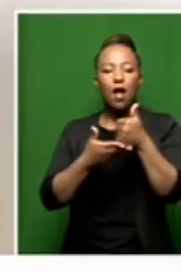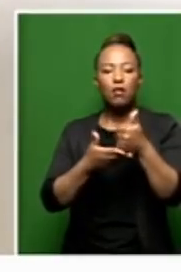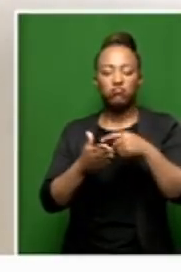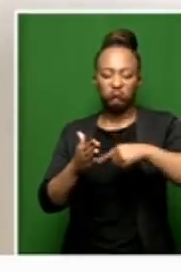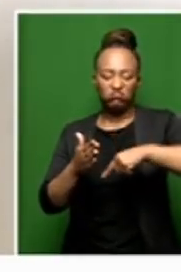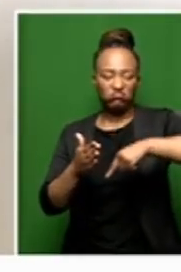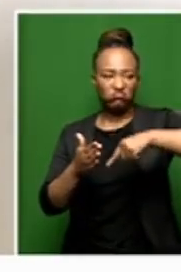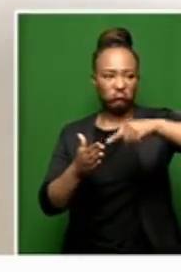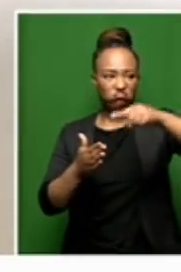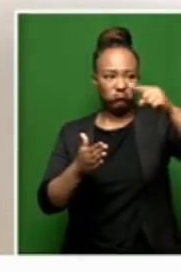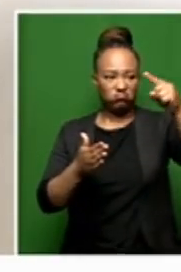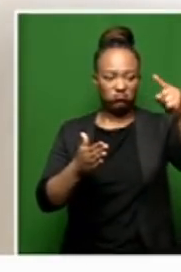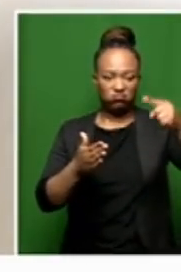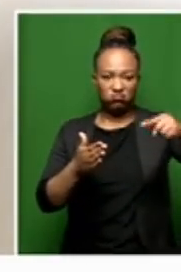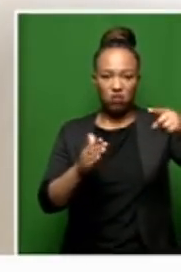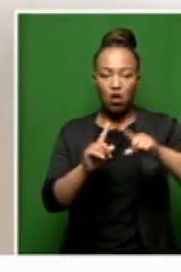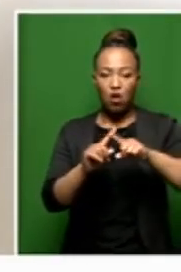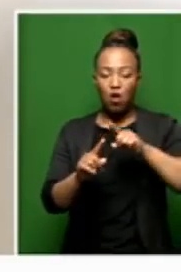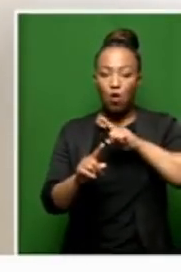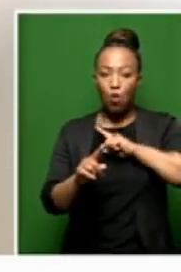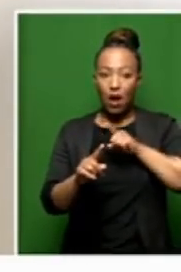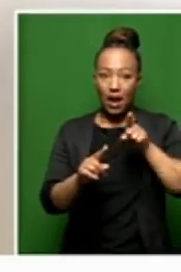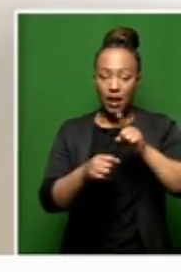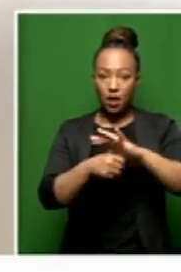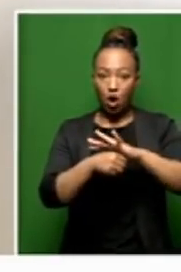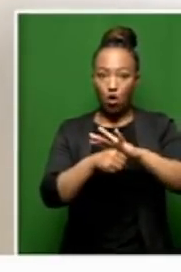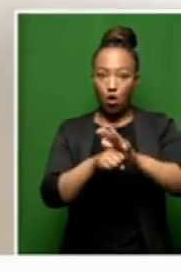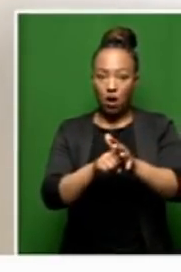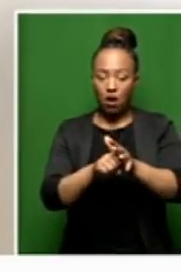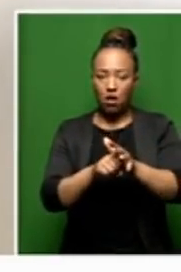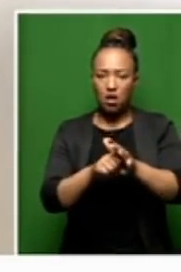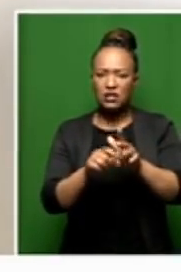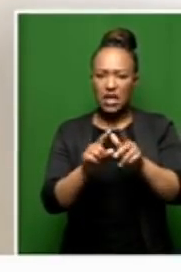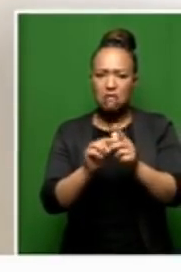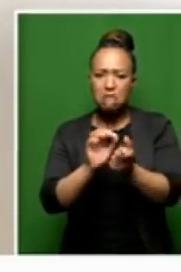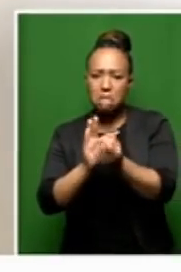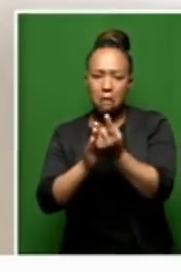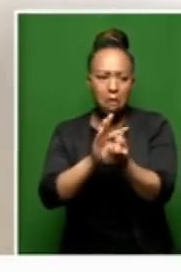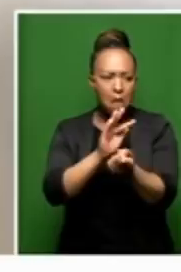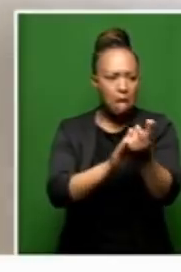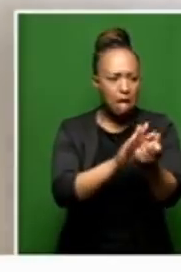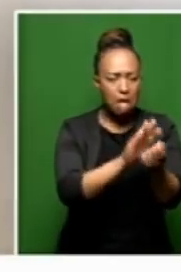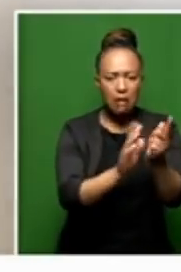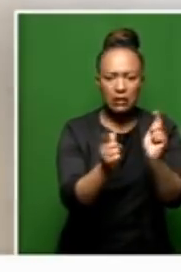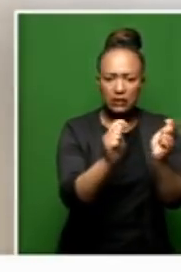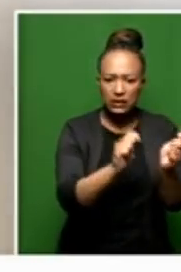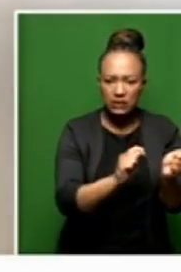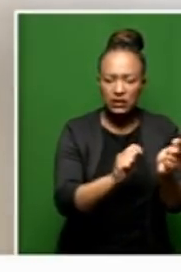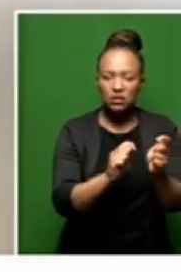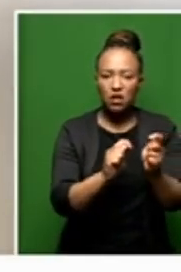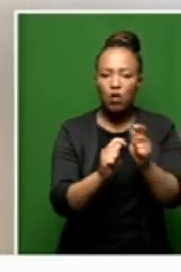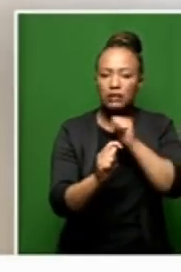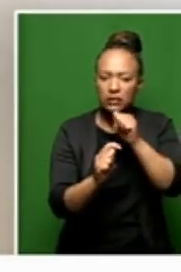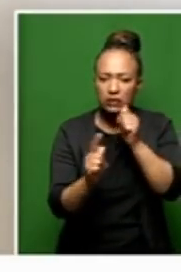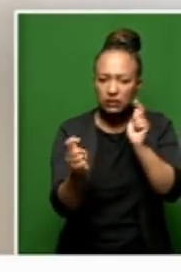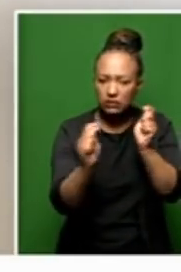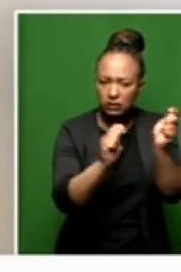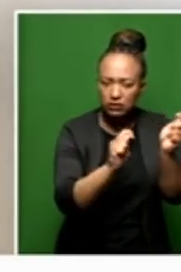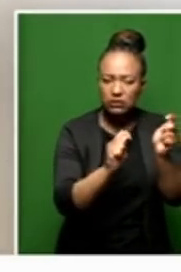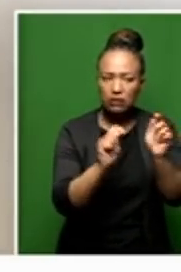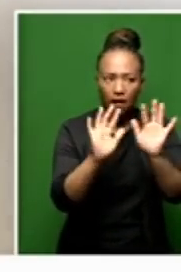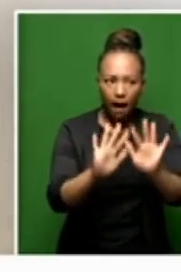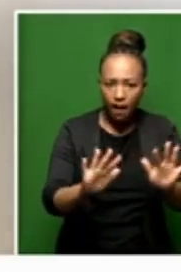other waves that's going to follow, because this virus is mutating. Even though this virus will mutate and form its shape and color, that it can